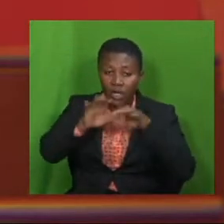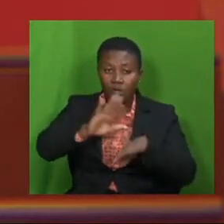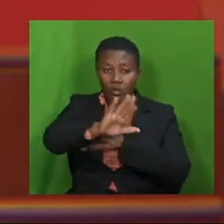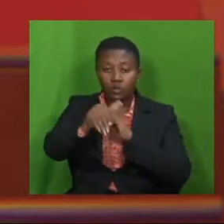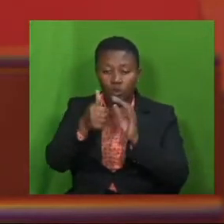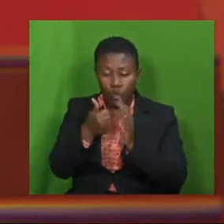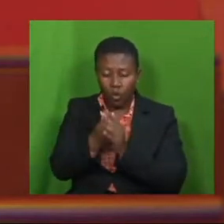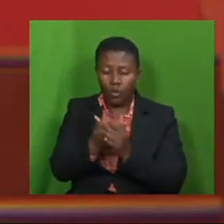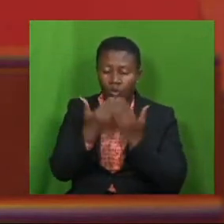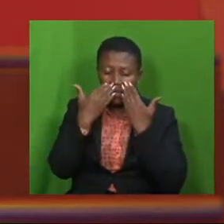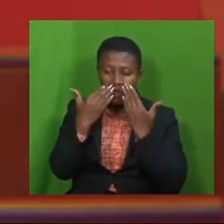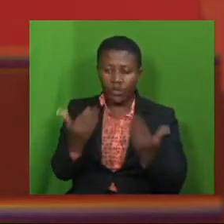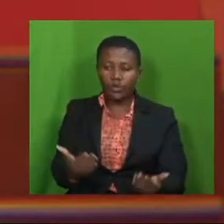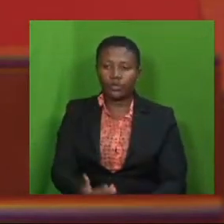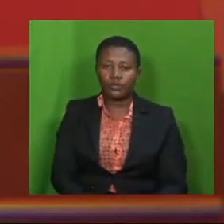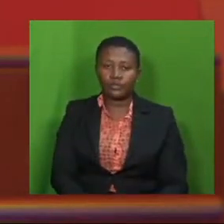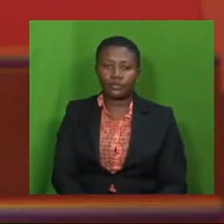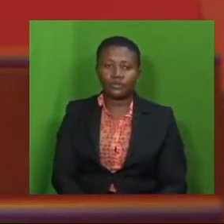Thank you.